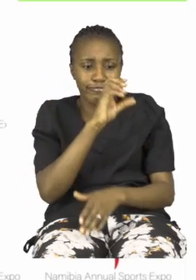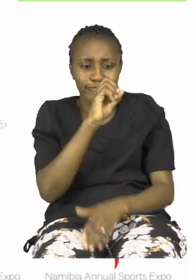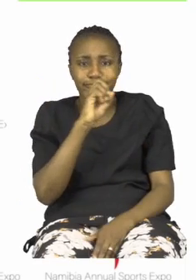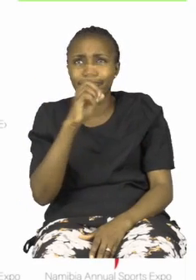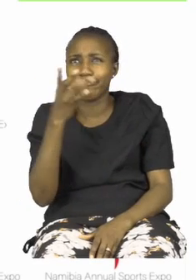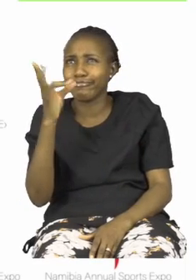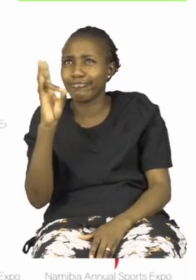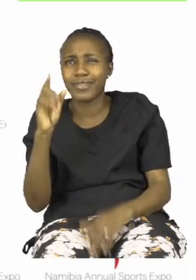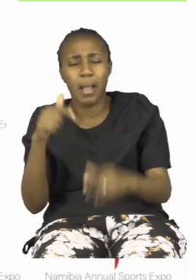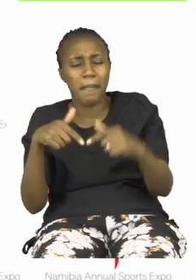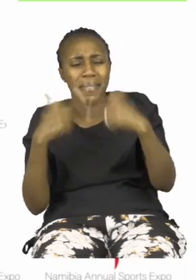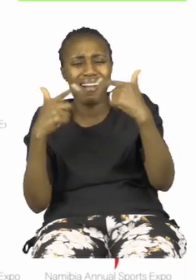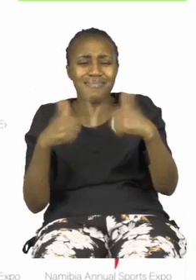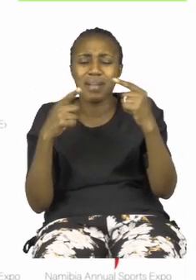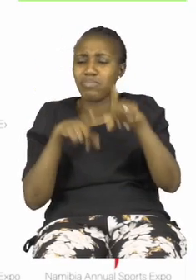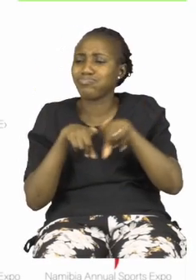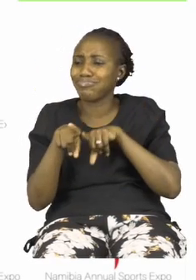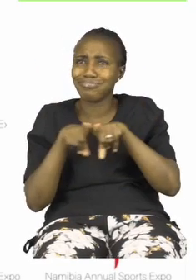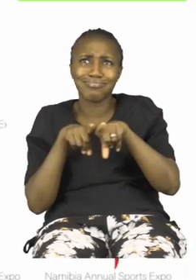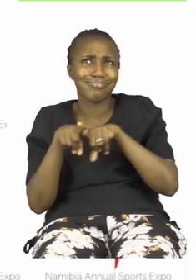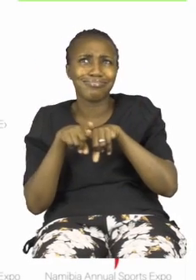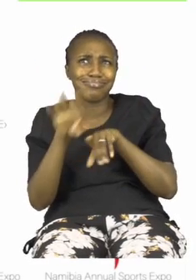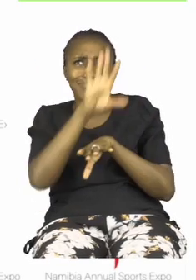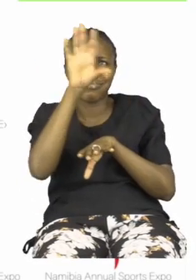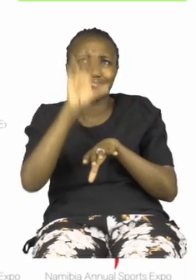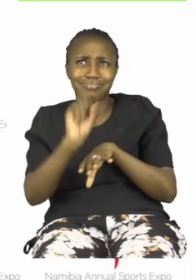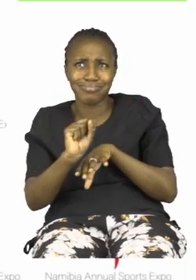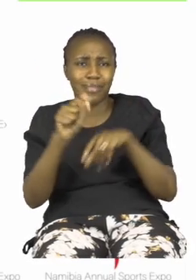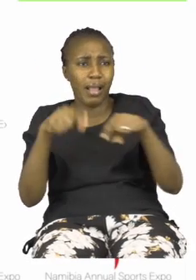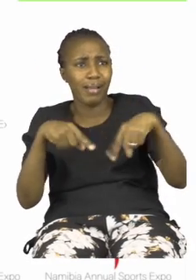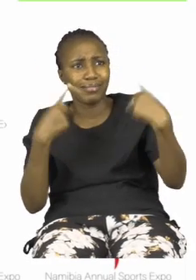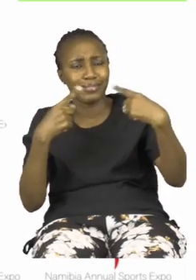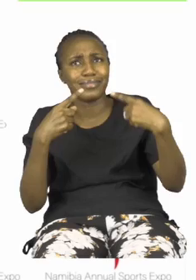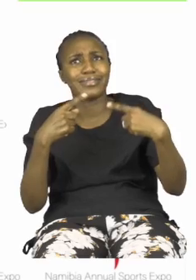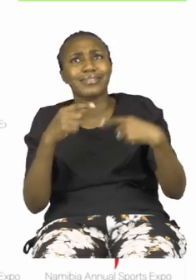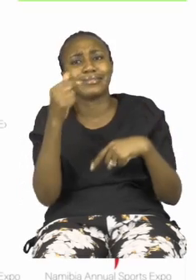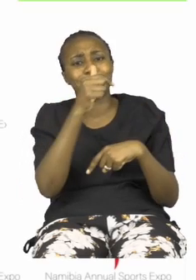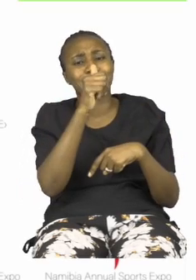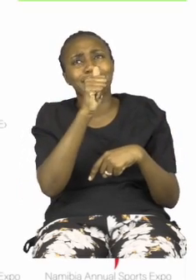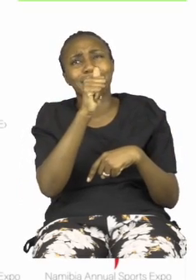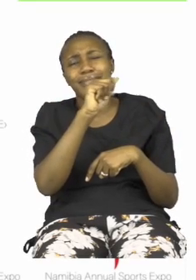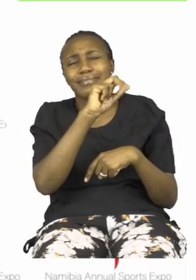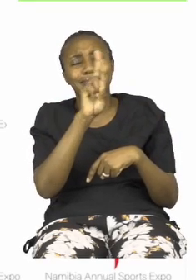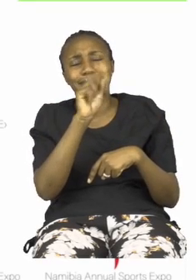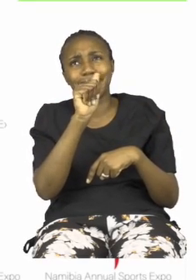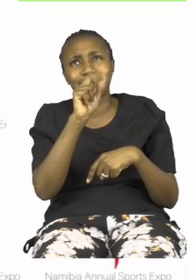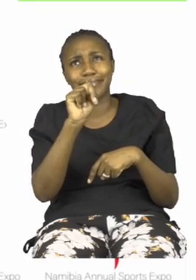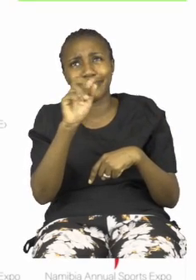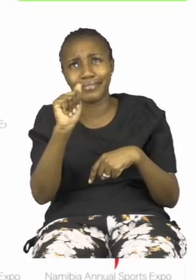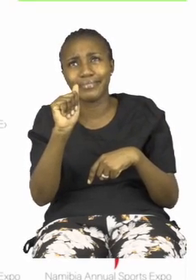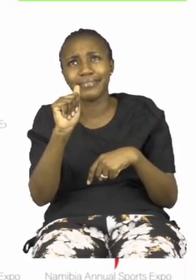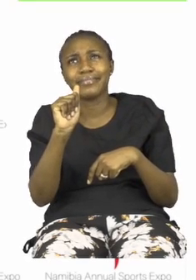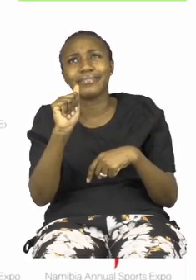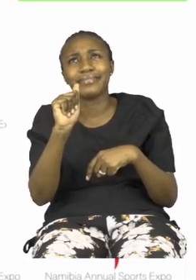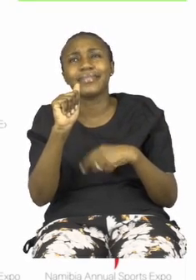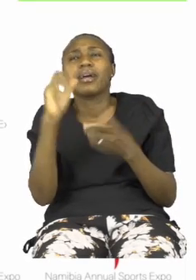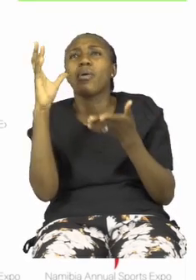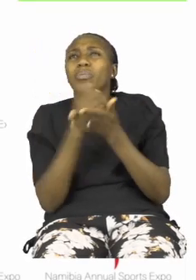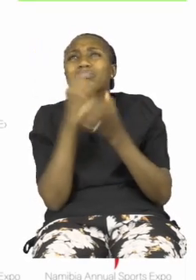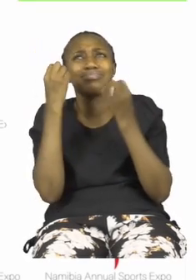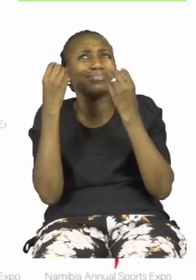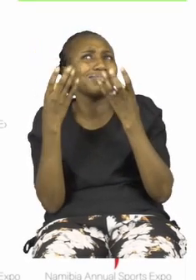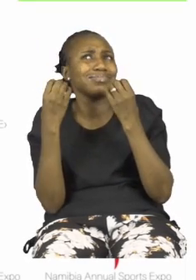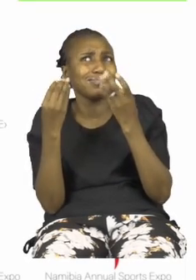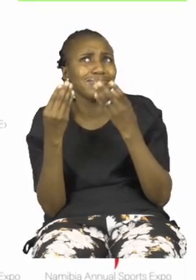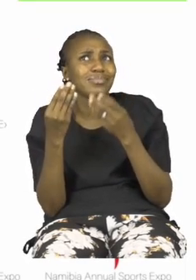lot of test matches versus South Africa, versus Ghana, versus a lot of places, and we actually won a lot of those. So we definitely knew